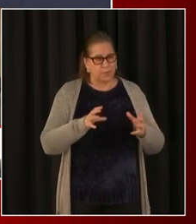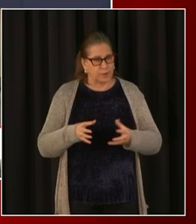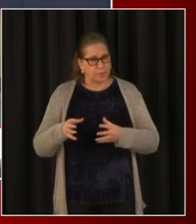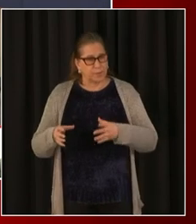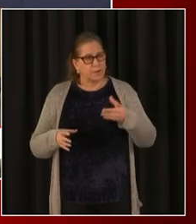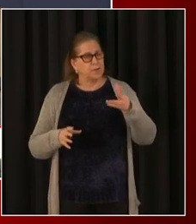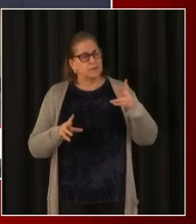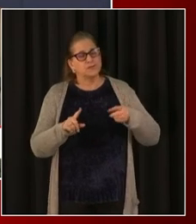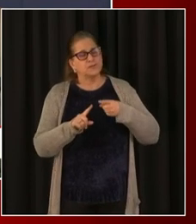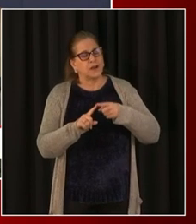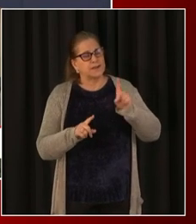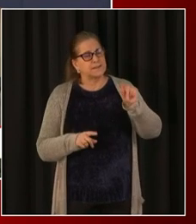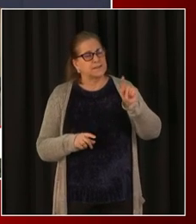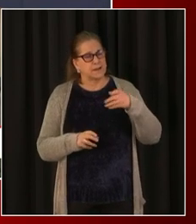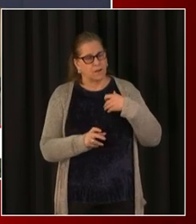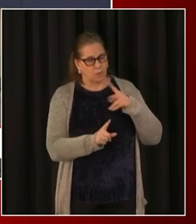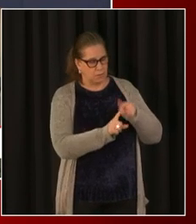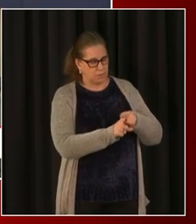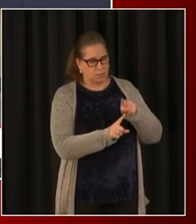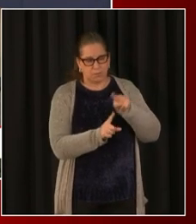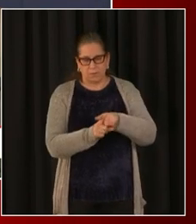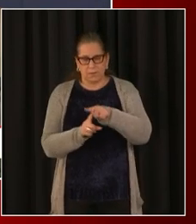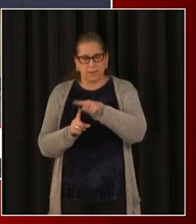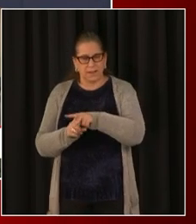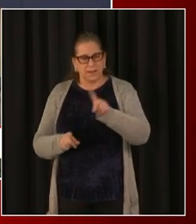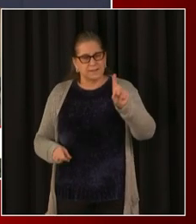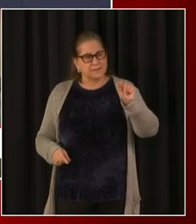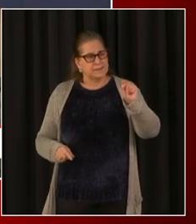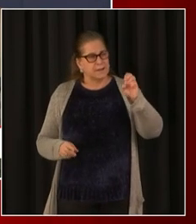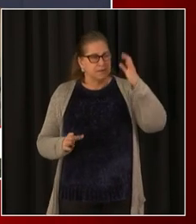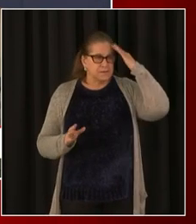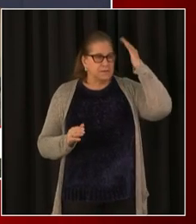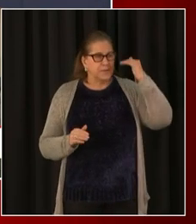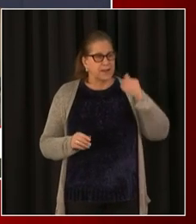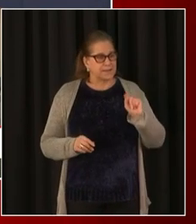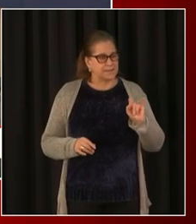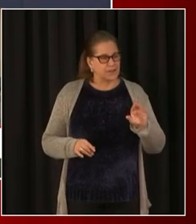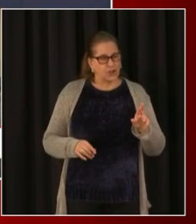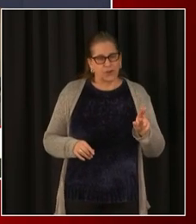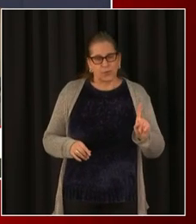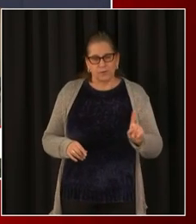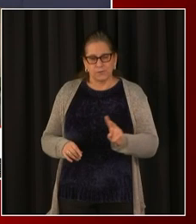those dates kind of match up with these tiers? So, Mark,